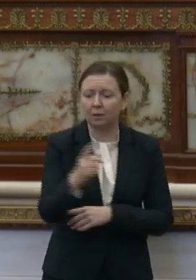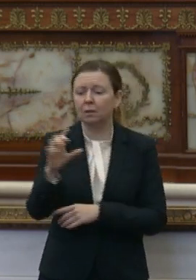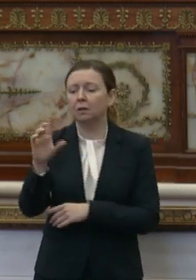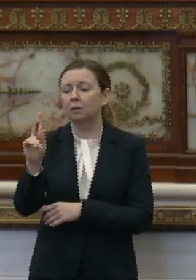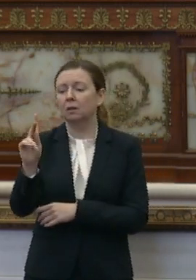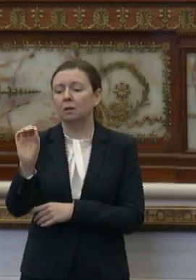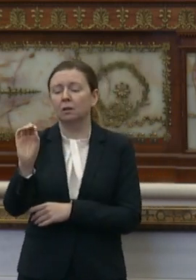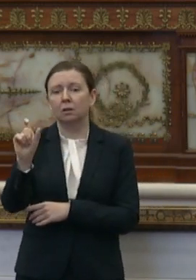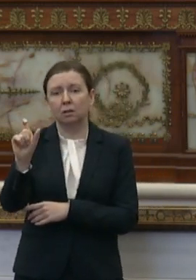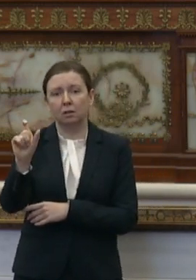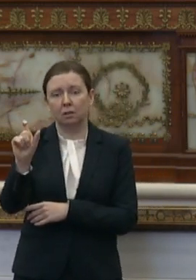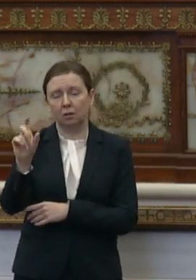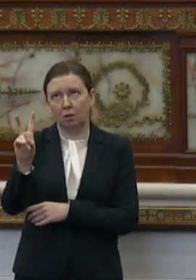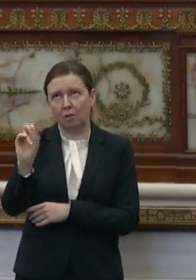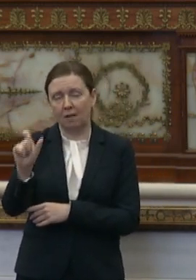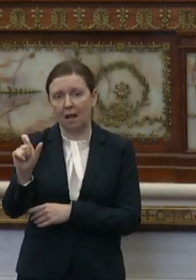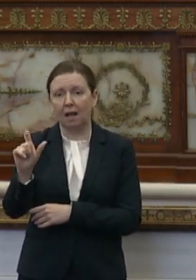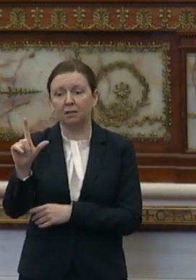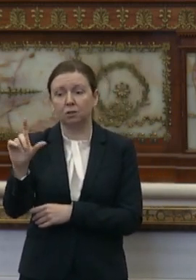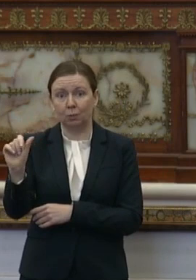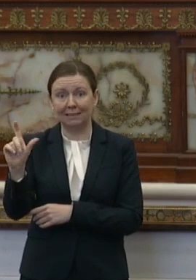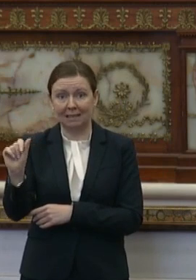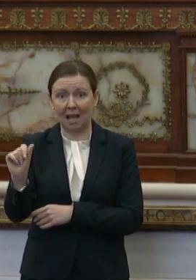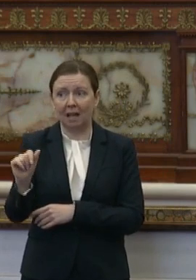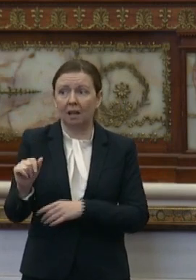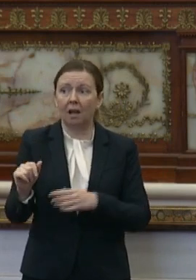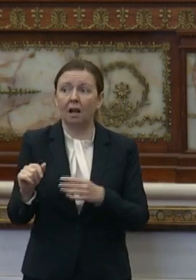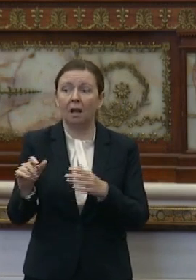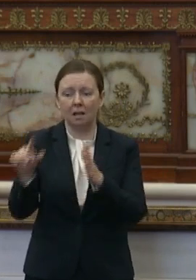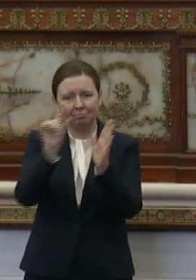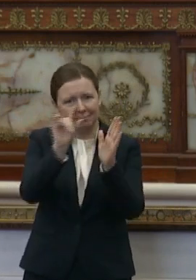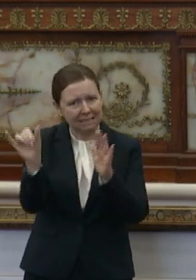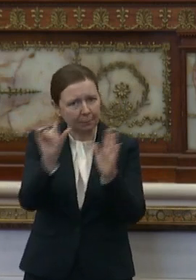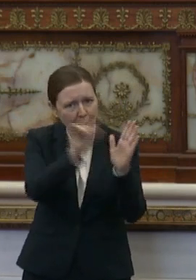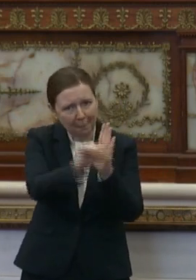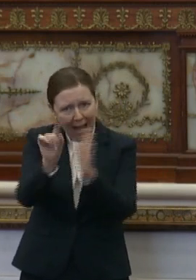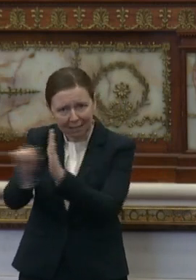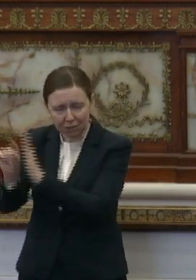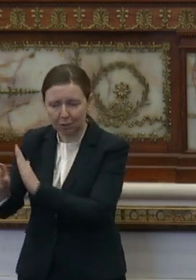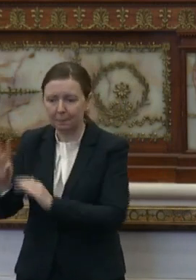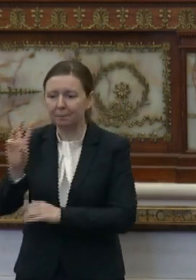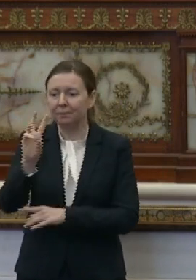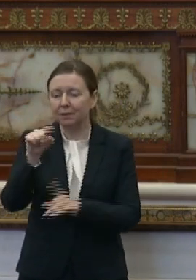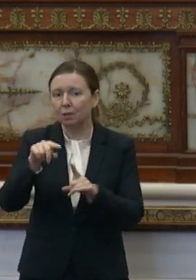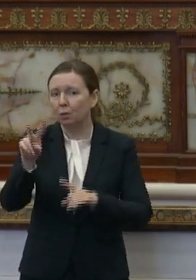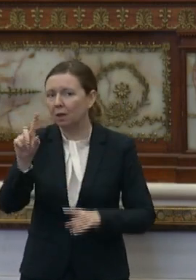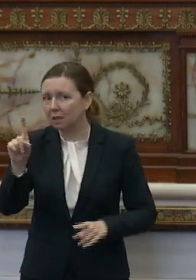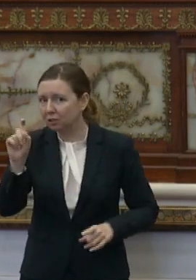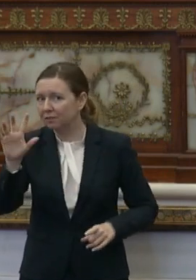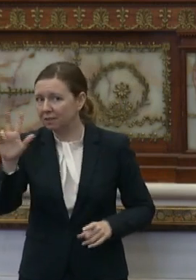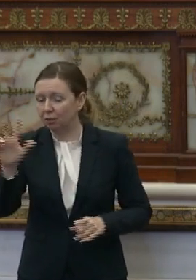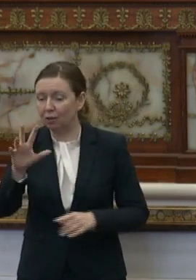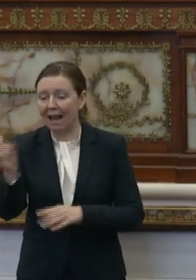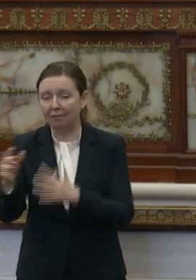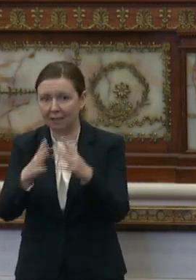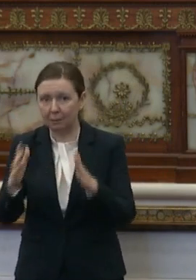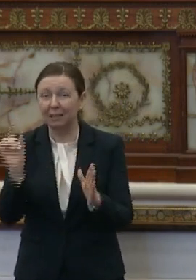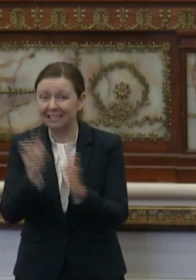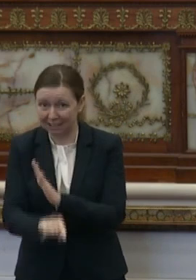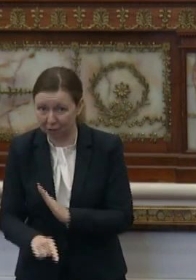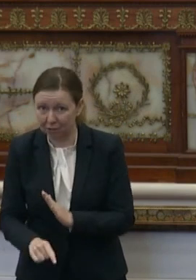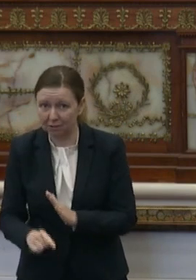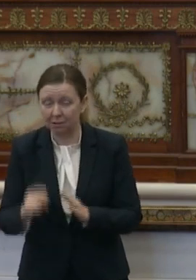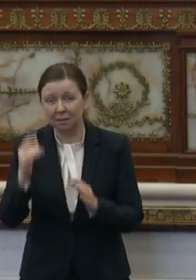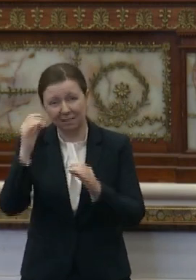Louisiana, 1873, similar massacre to Tulsa, Oklahoma, 62 to 153 African-Americans were killed